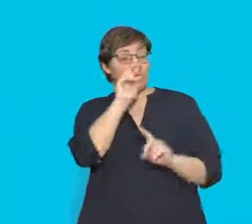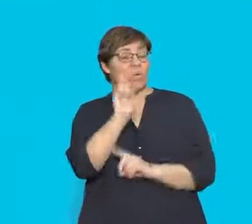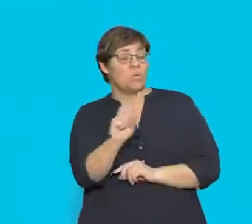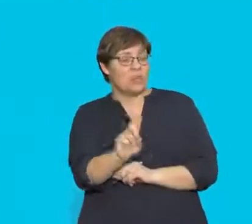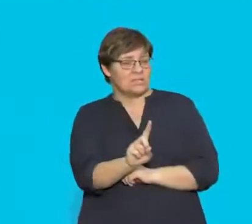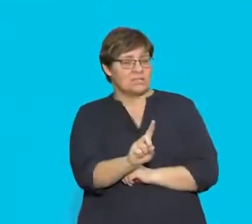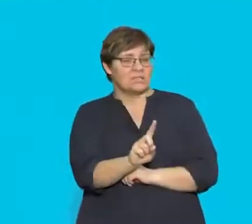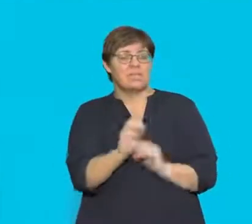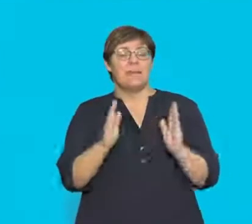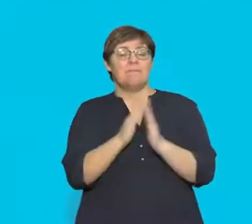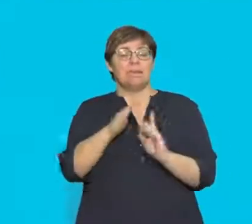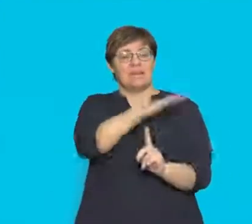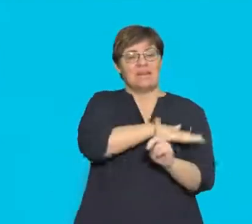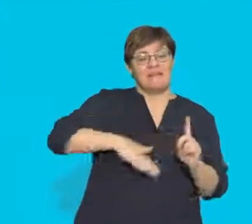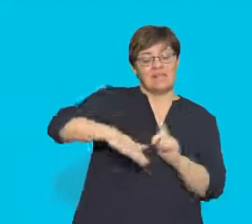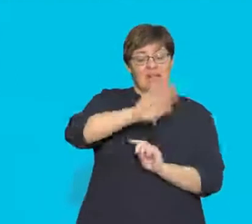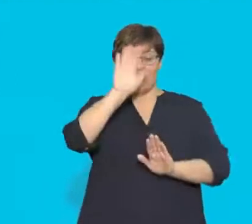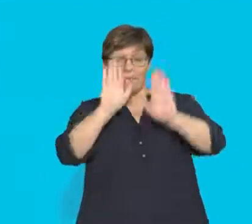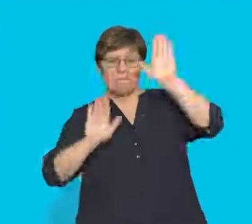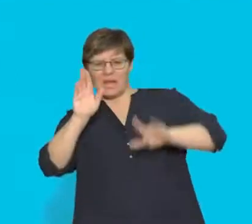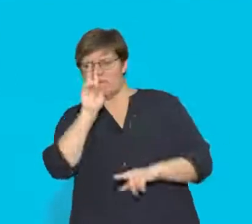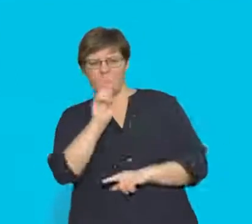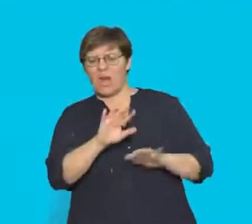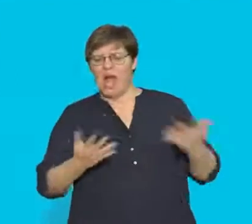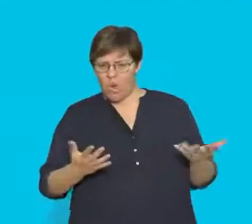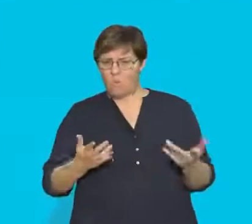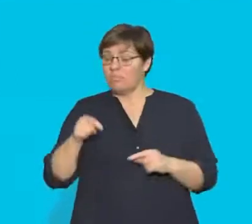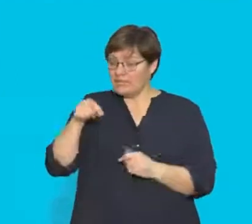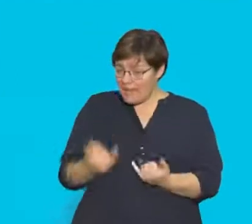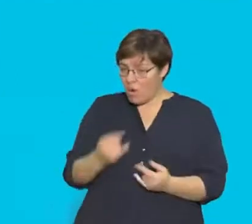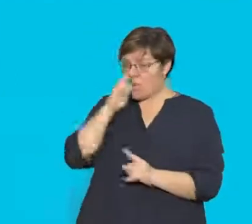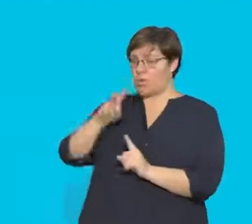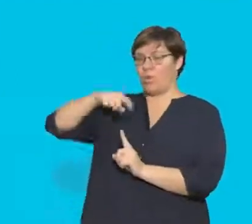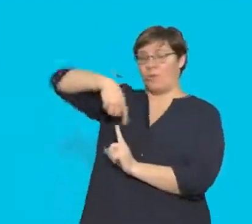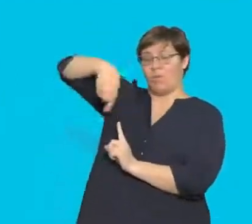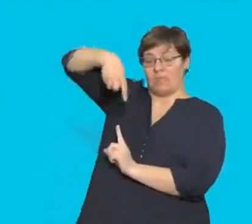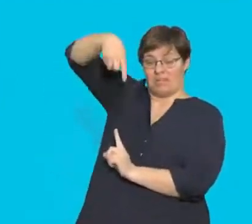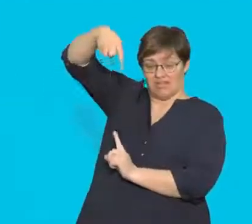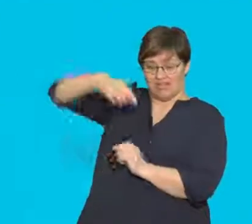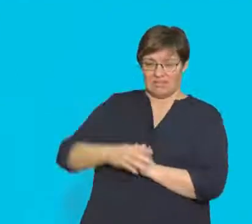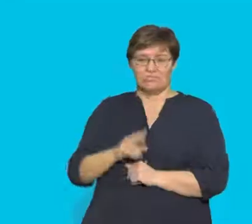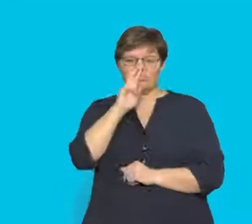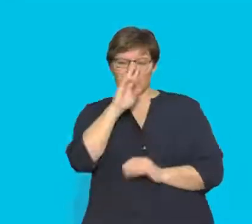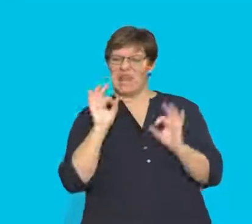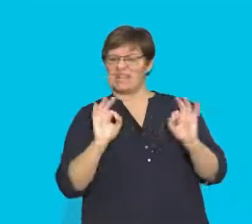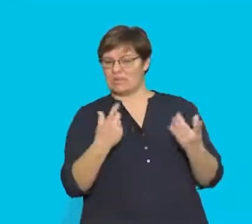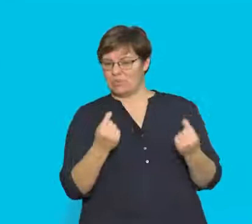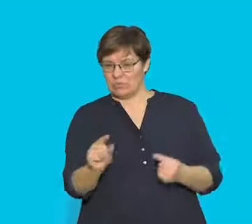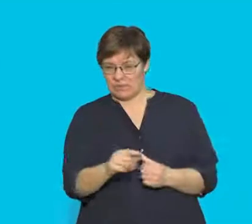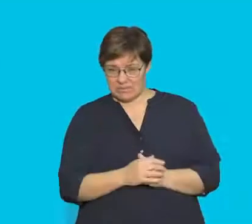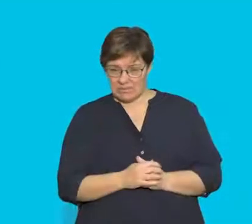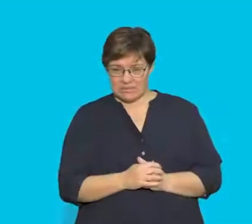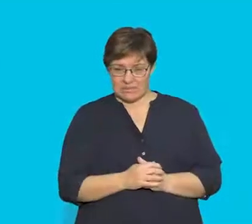at what the magnetic field pattern is around a coil. So have a look exactly what we're doing